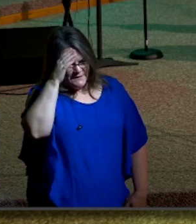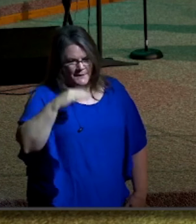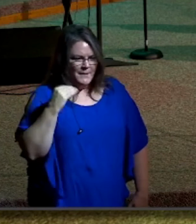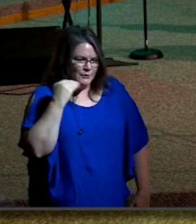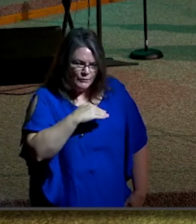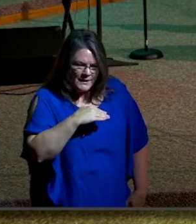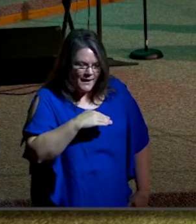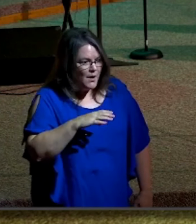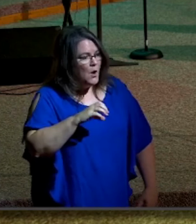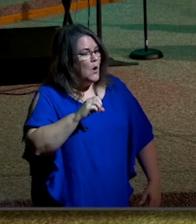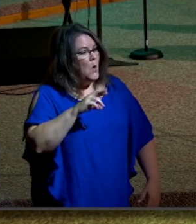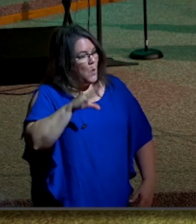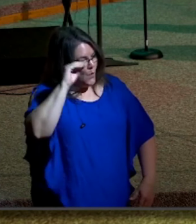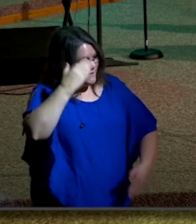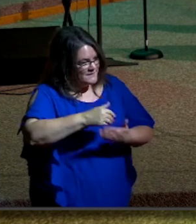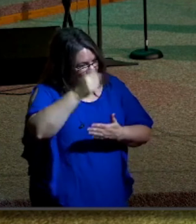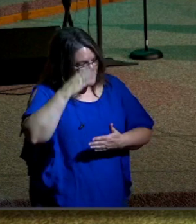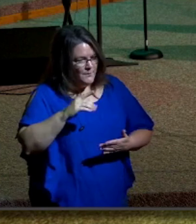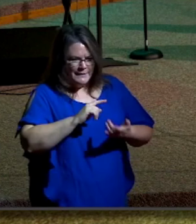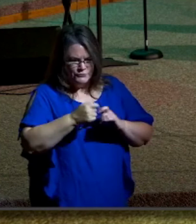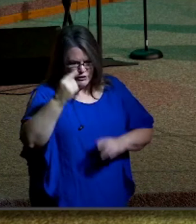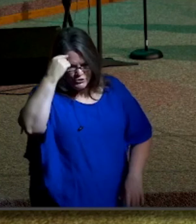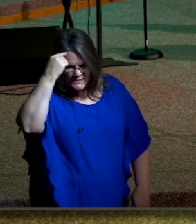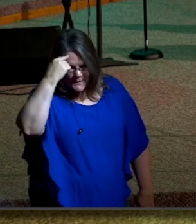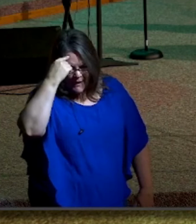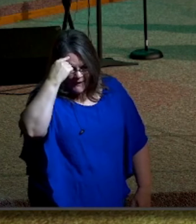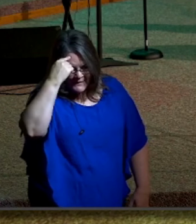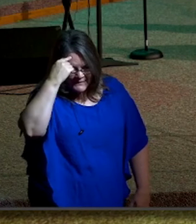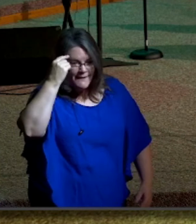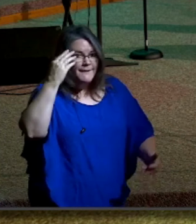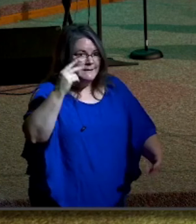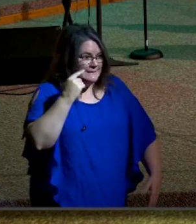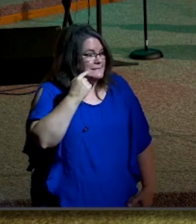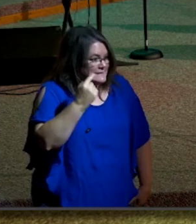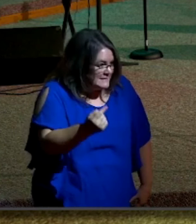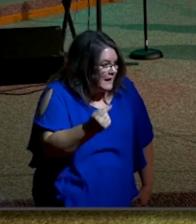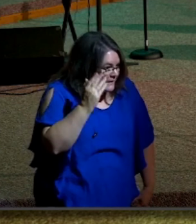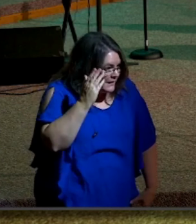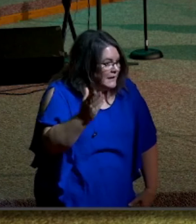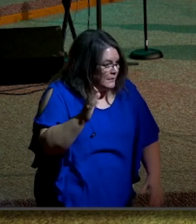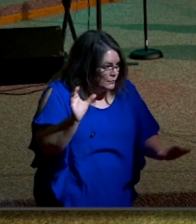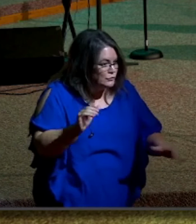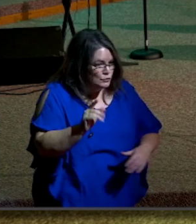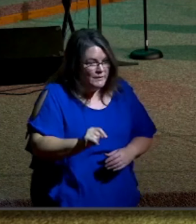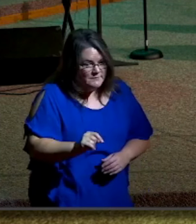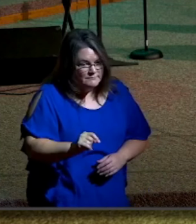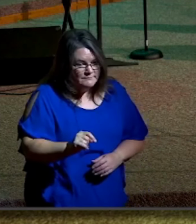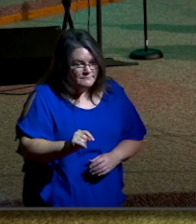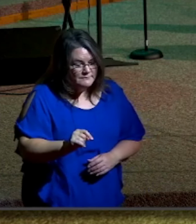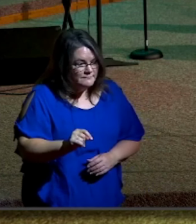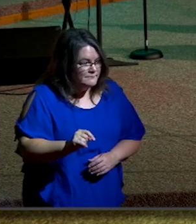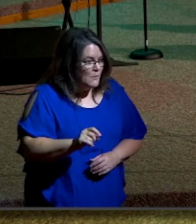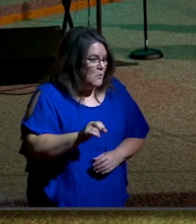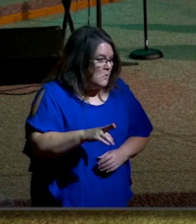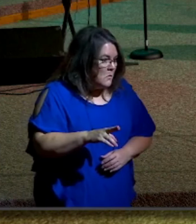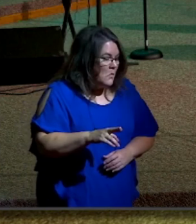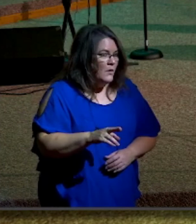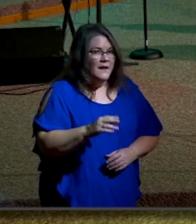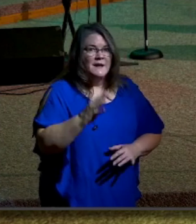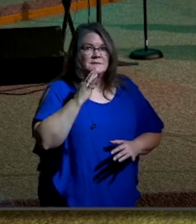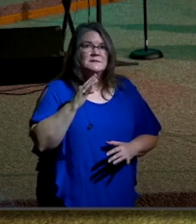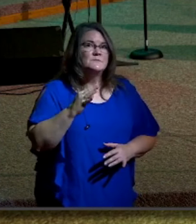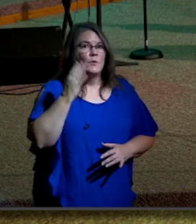man that he should change his mind. Has he said, and will he not do it? Or has he spoken, and will